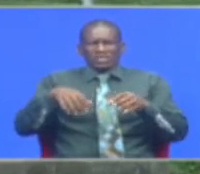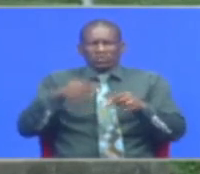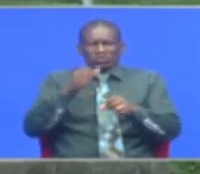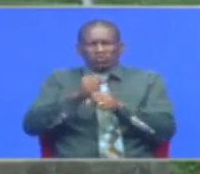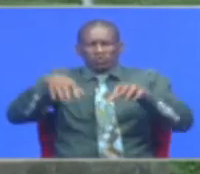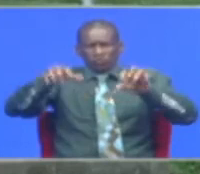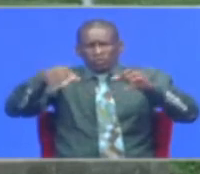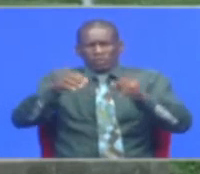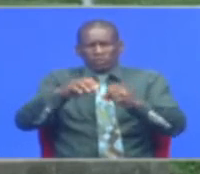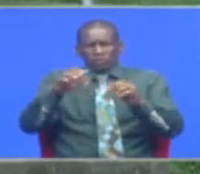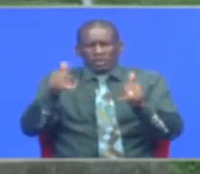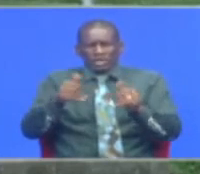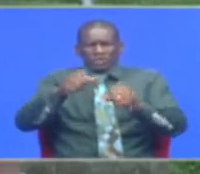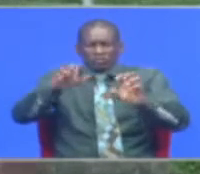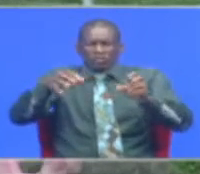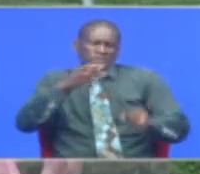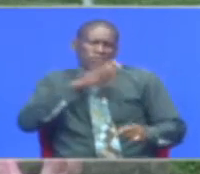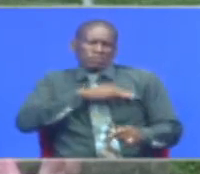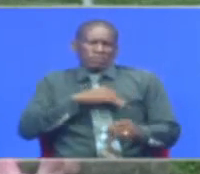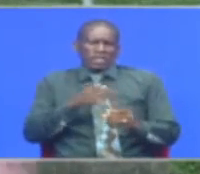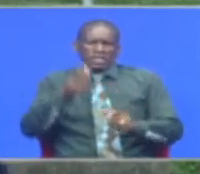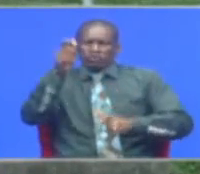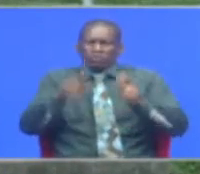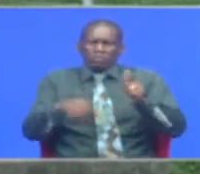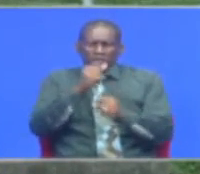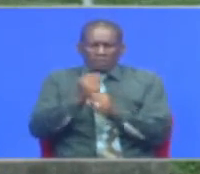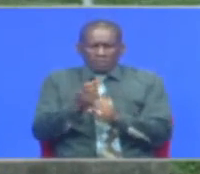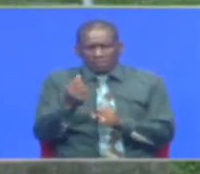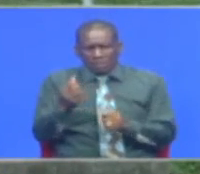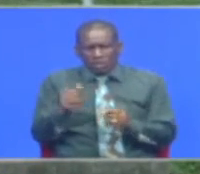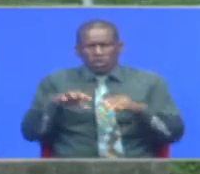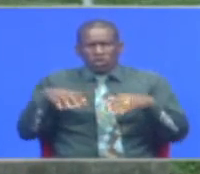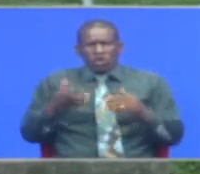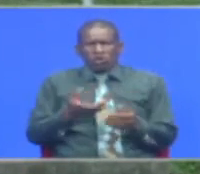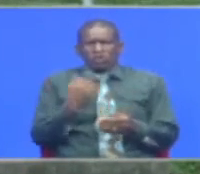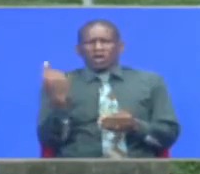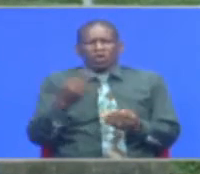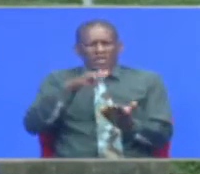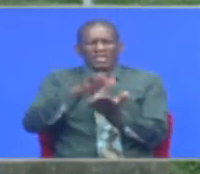Is your farm profitable? Is your milk making you money? Or are you just